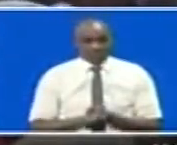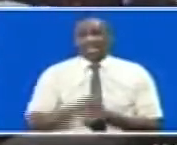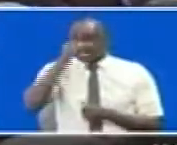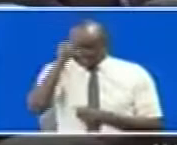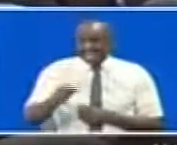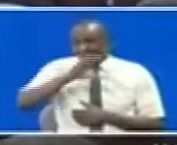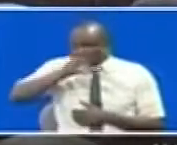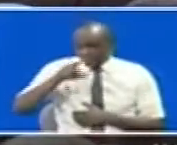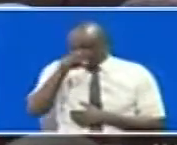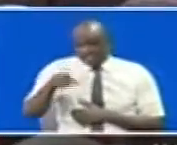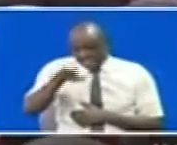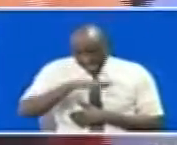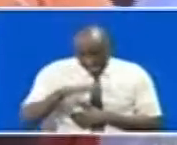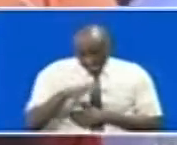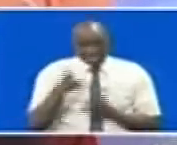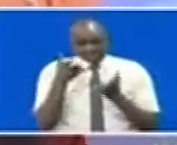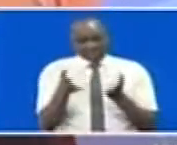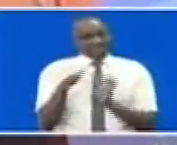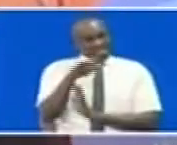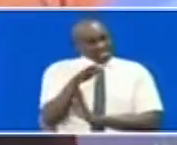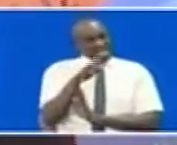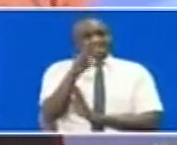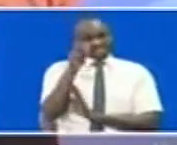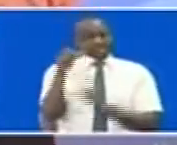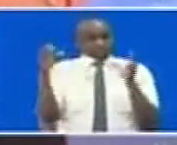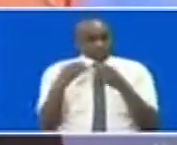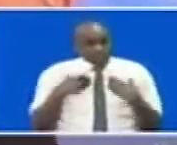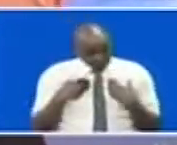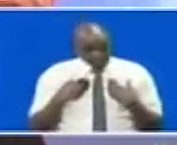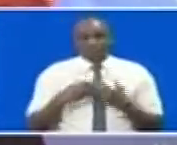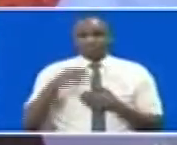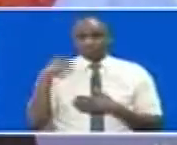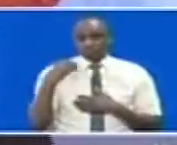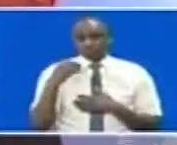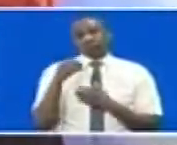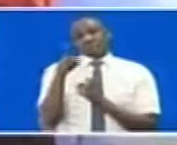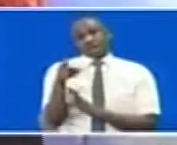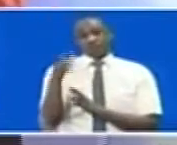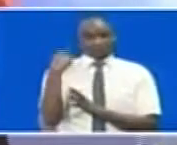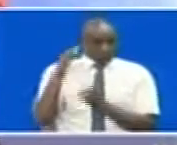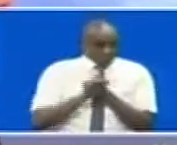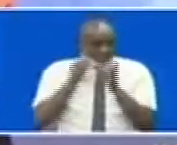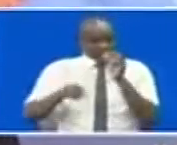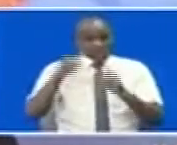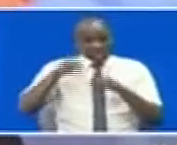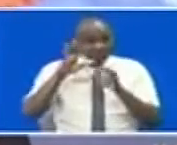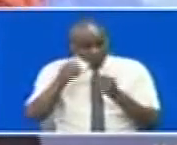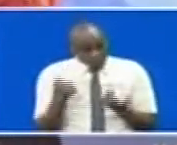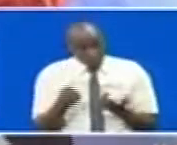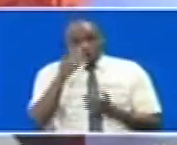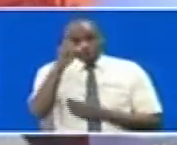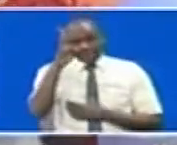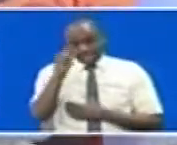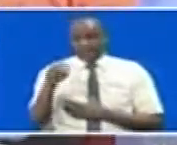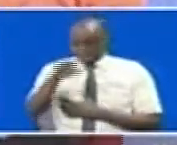Kajiado County is politically strategic to NASA. Post-Governor David Nkendienye was elected on the